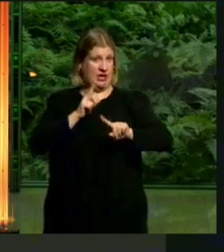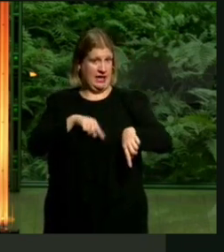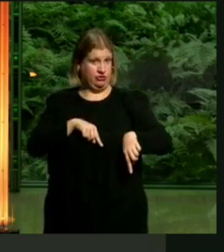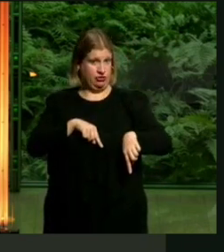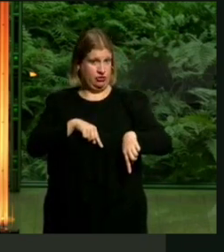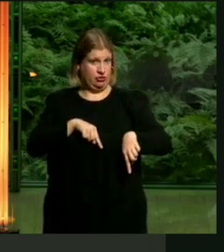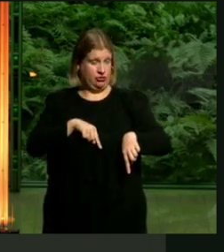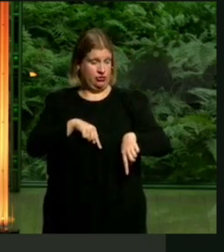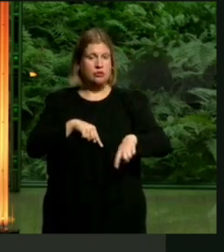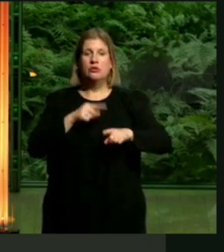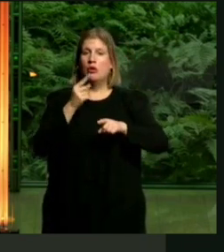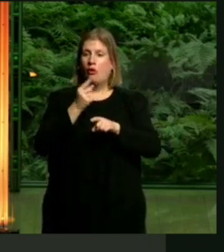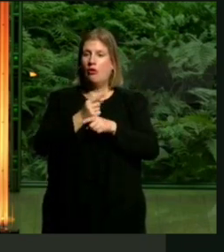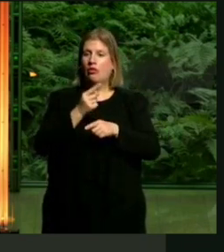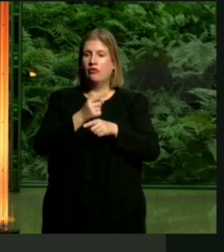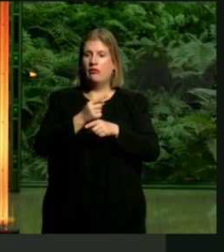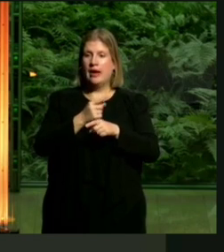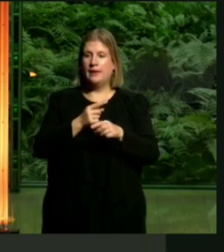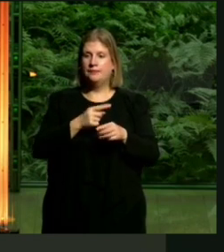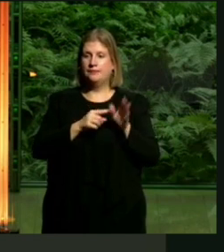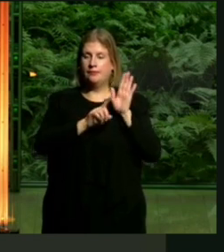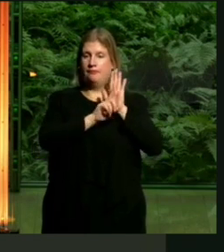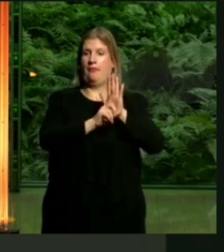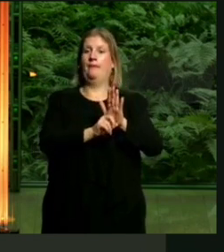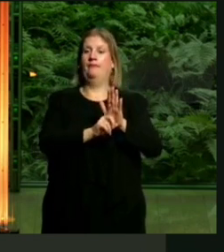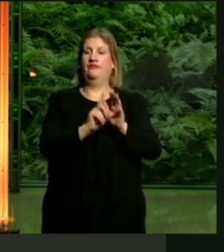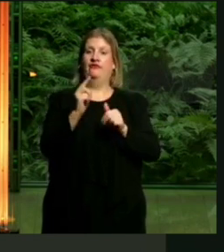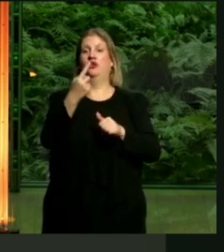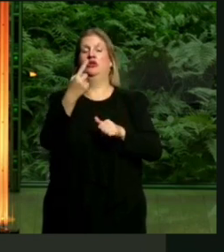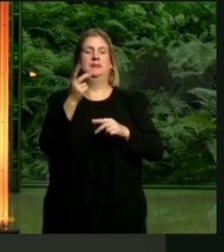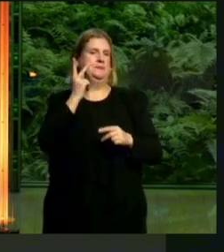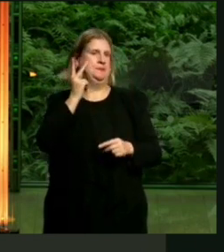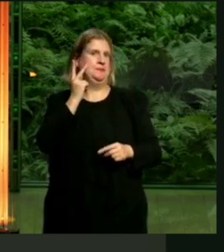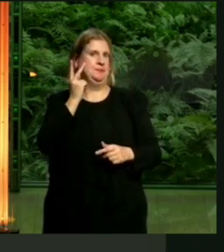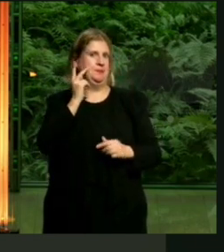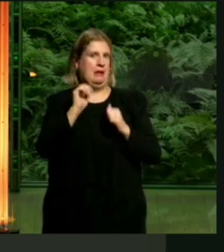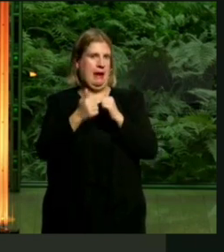answer or right artifact in the first shot, but let's see how it does.